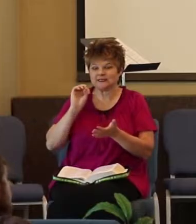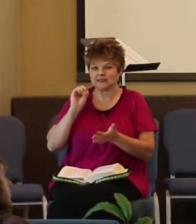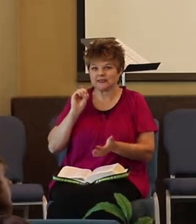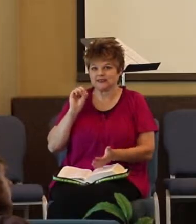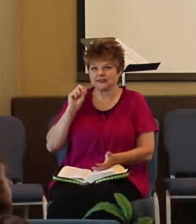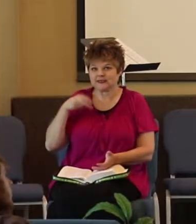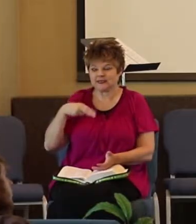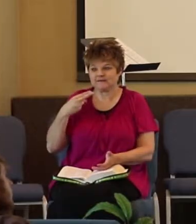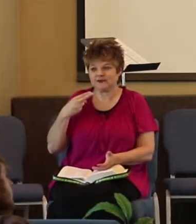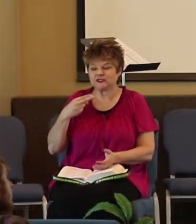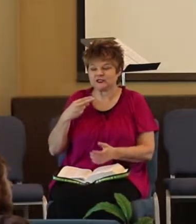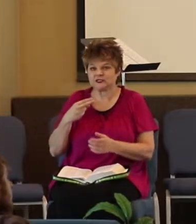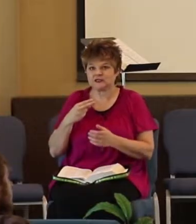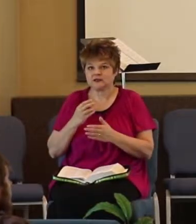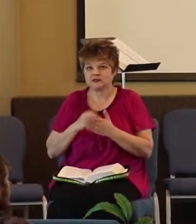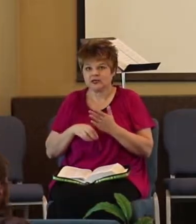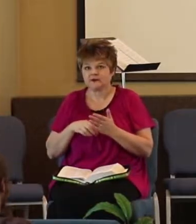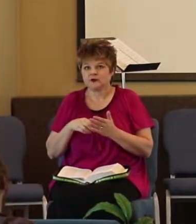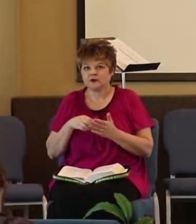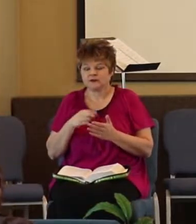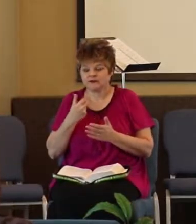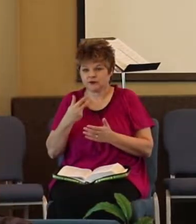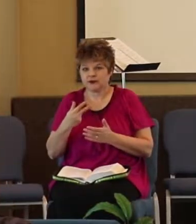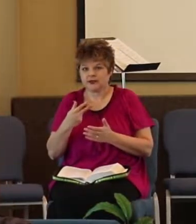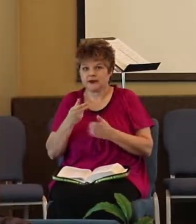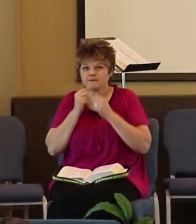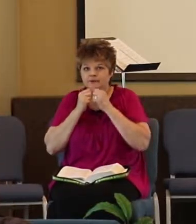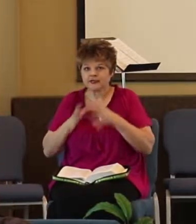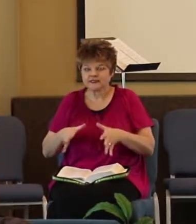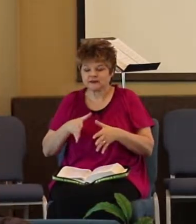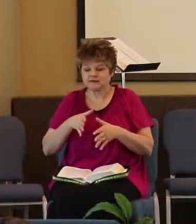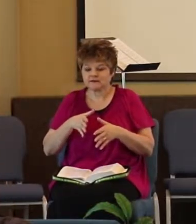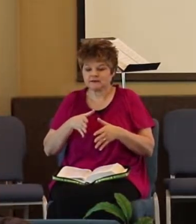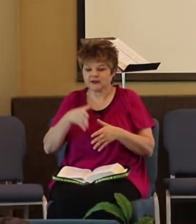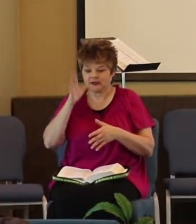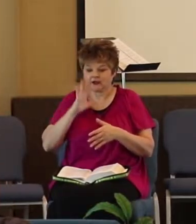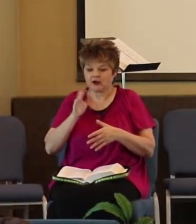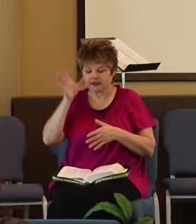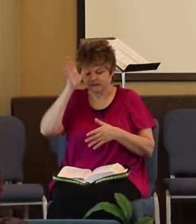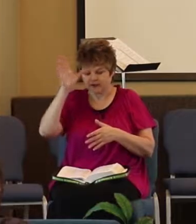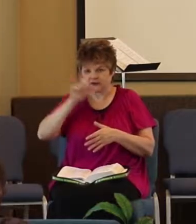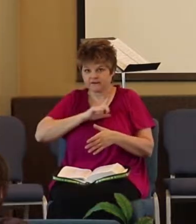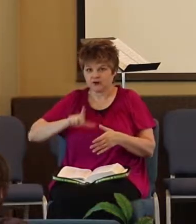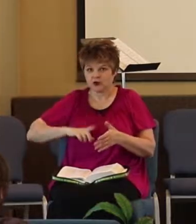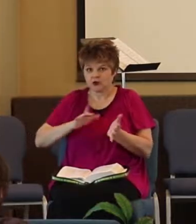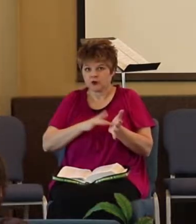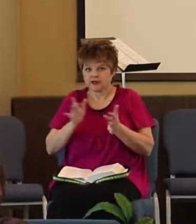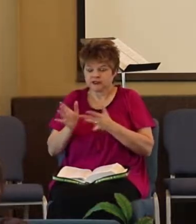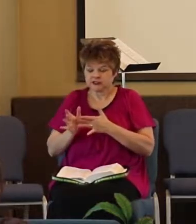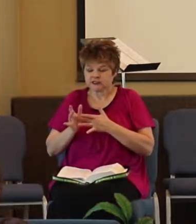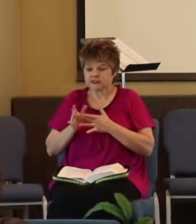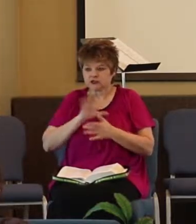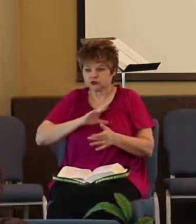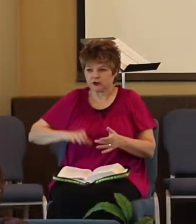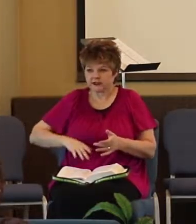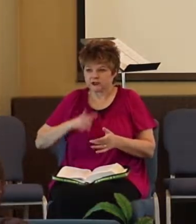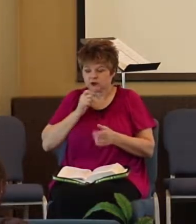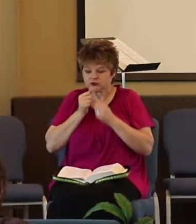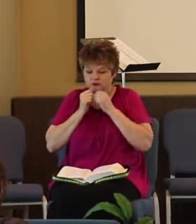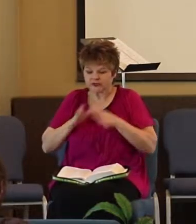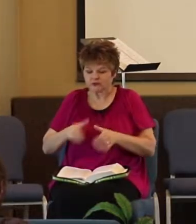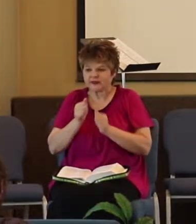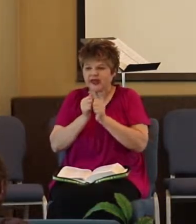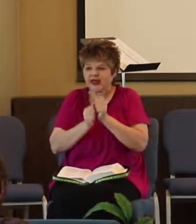1, verses 3 and 4. Blessed be the God and Father of our Lord Jesus Christ, who has blessed us with every